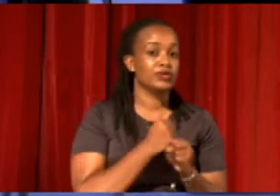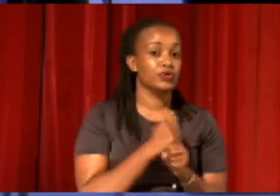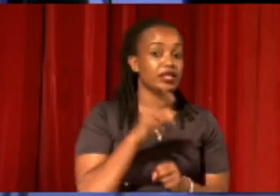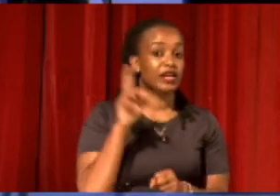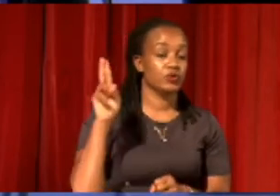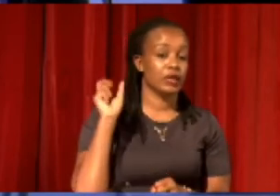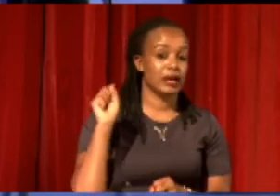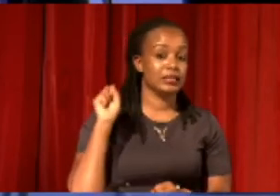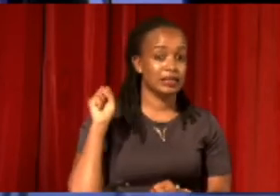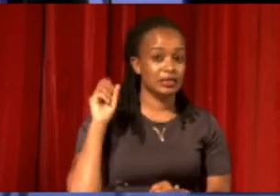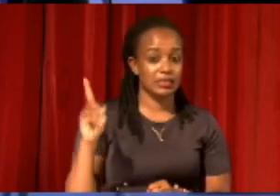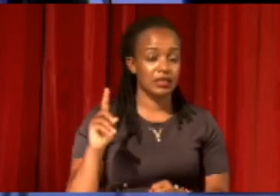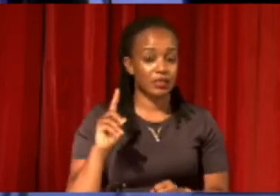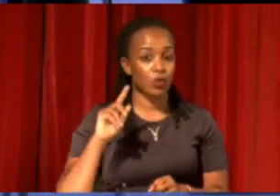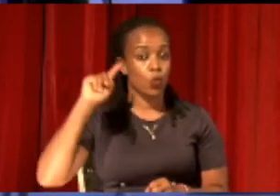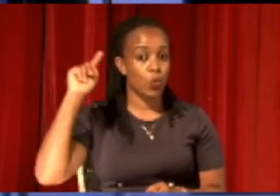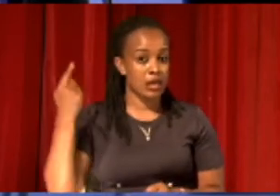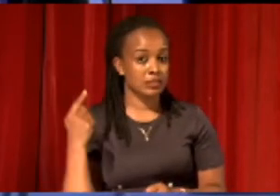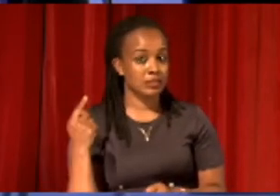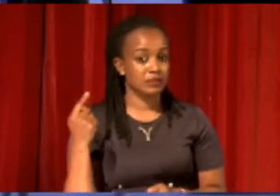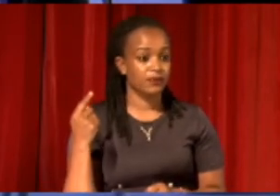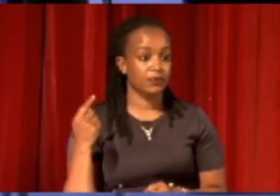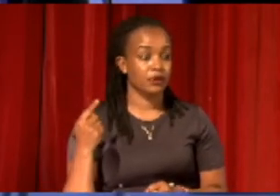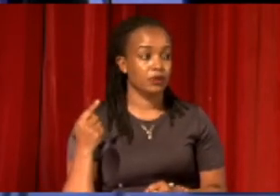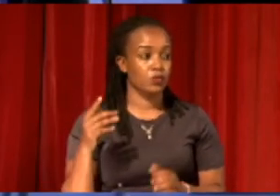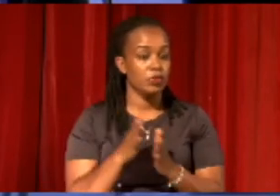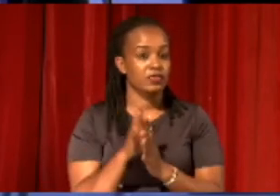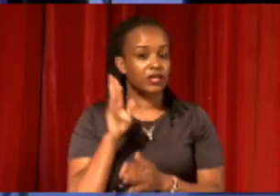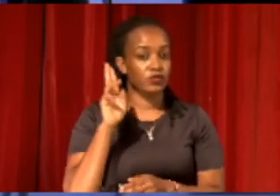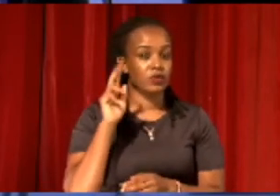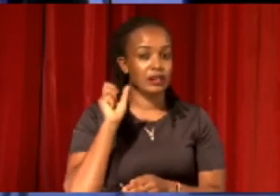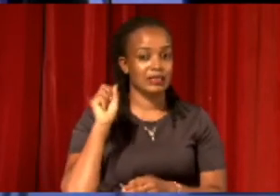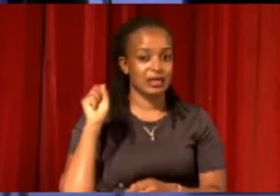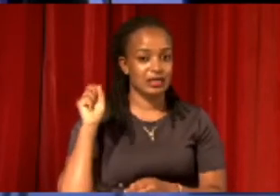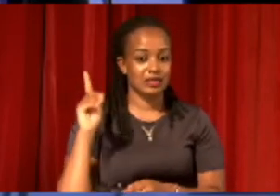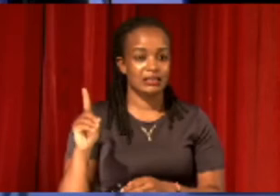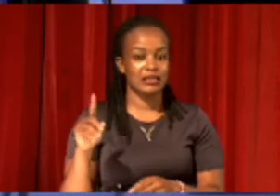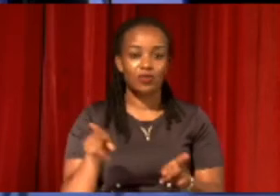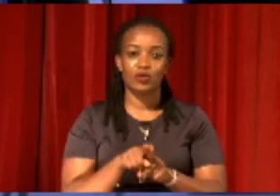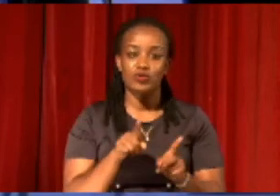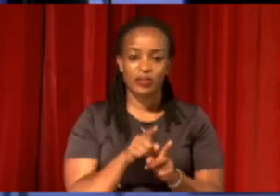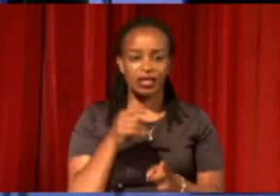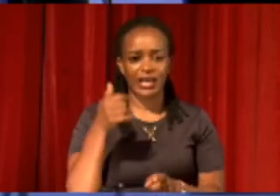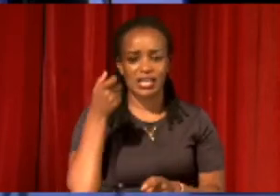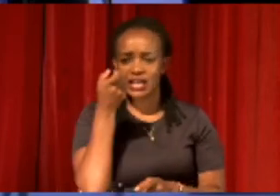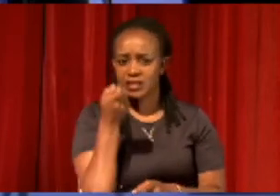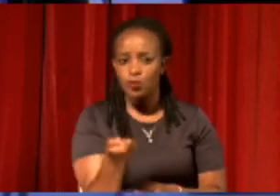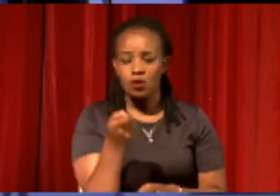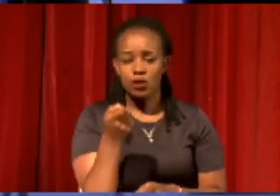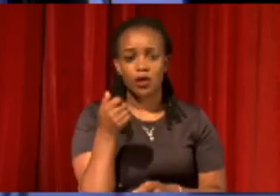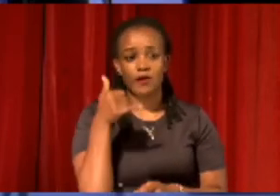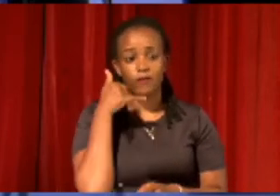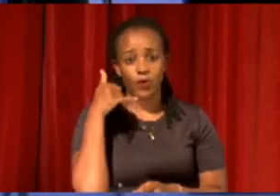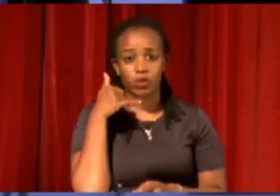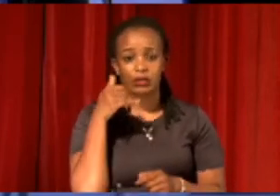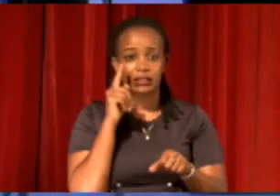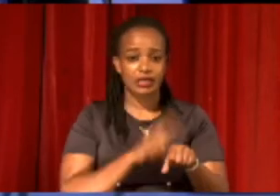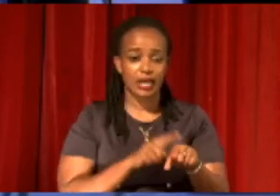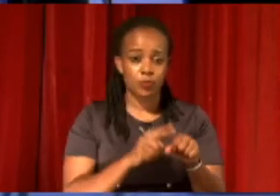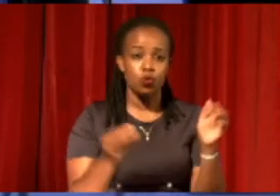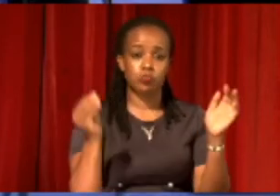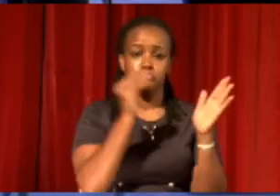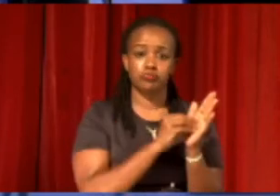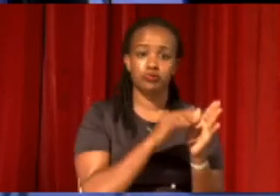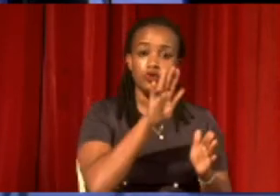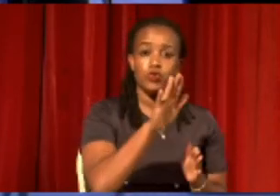that can also, once they, with the USSD at Kabambe, you just need to, once you log in with your name and ID